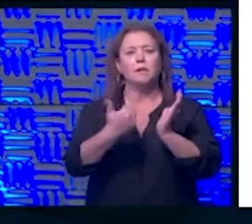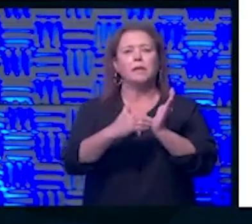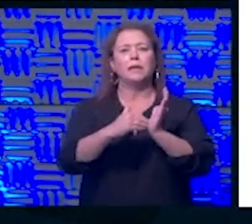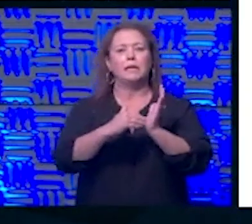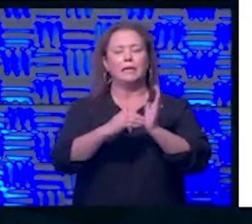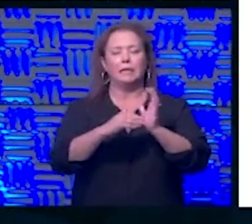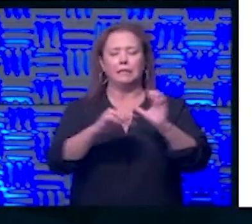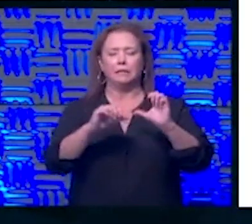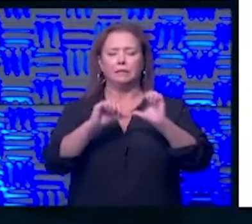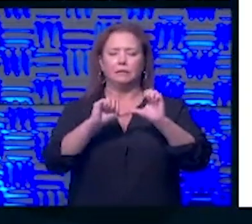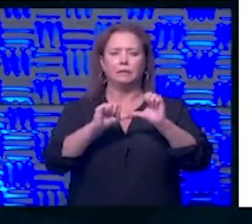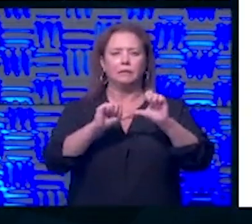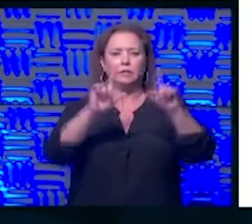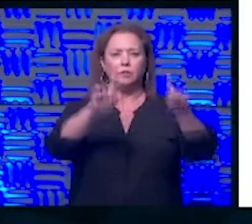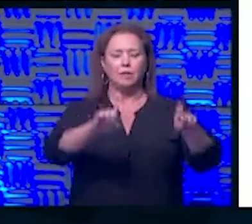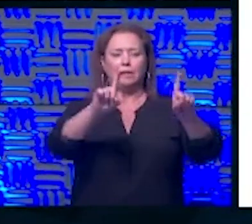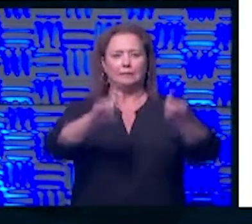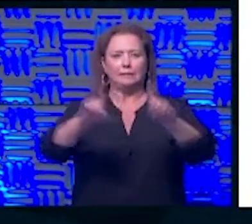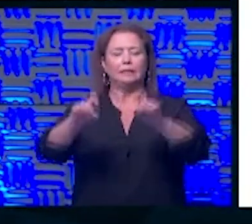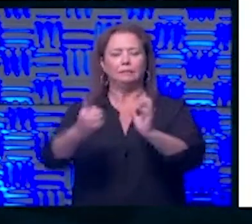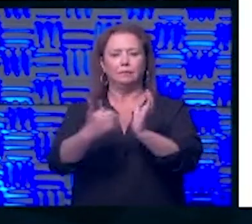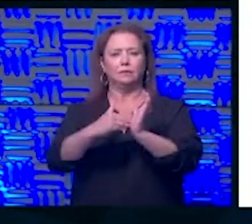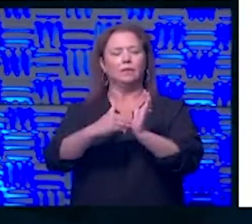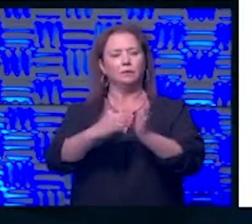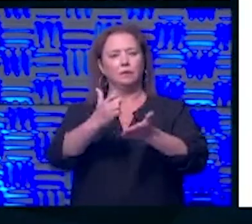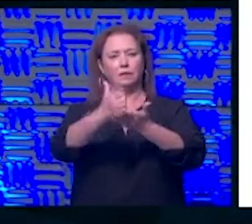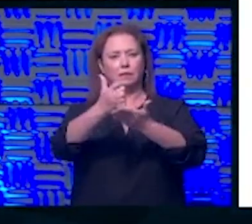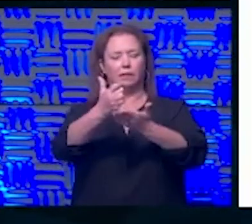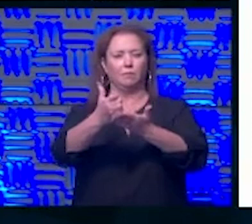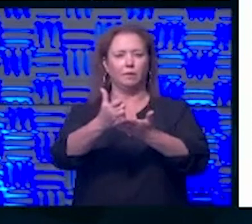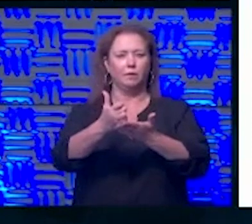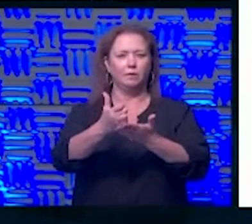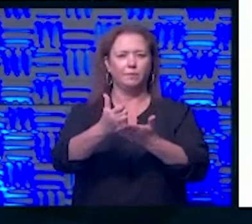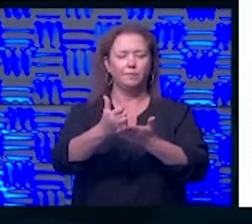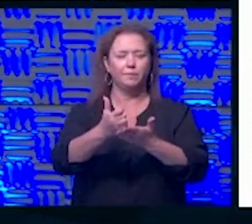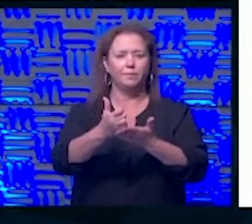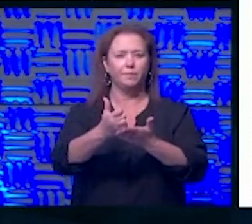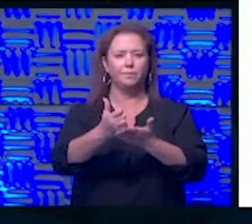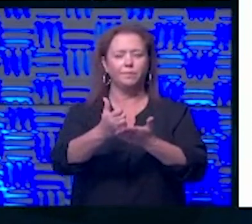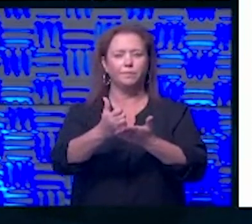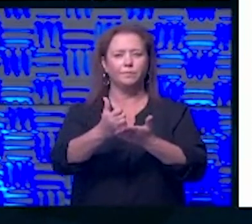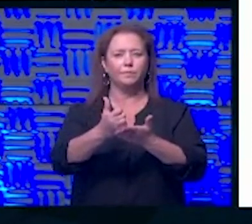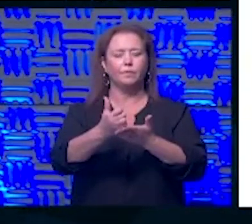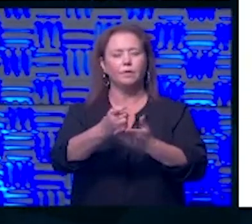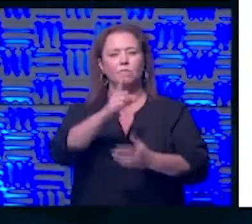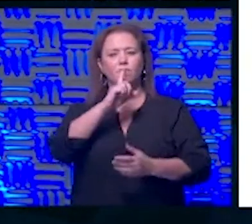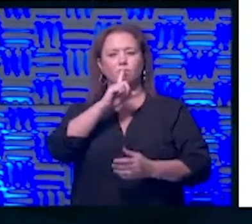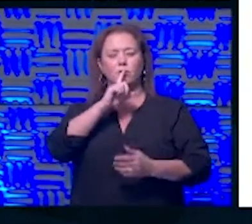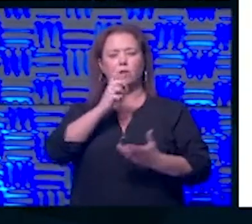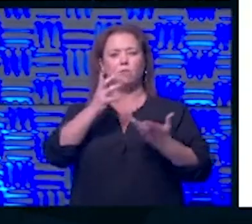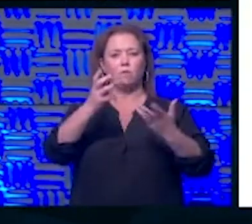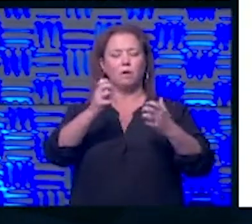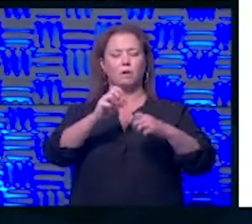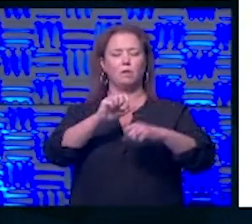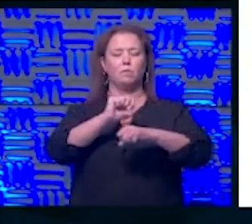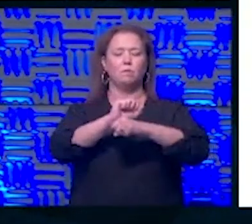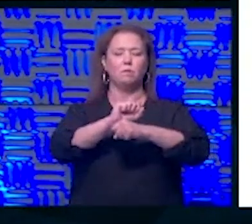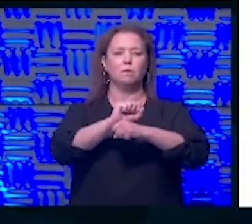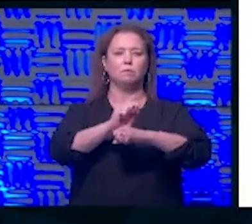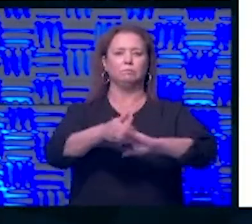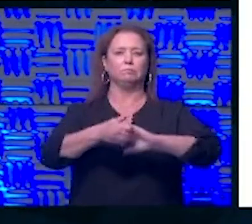cyclical testing. That seems to be helping, and we really want to work together on this. We're actually